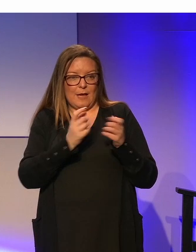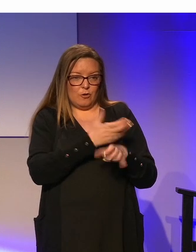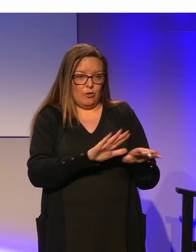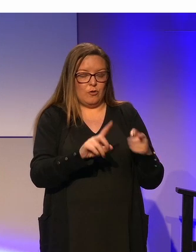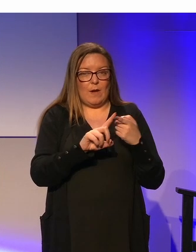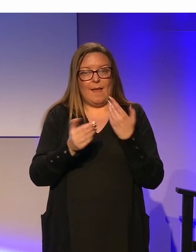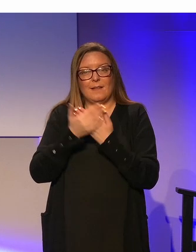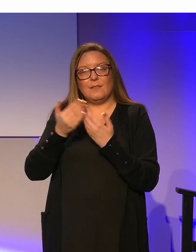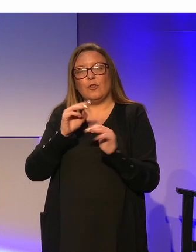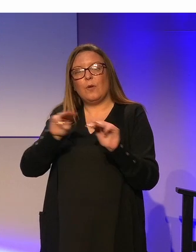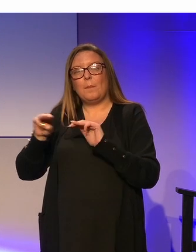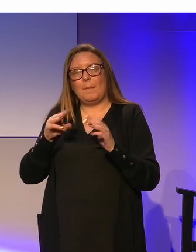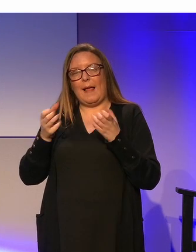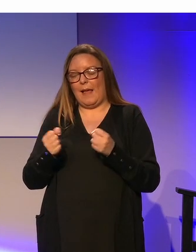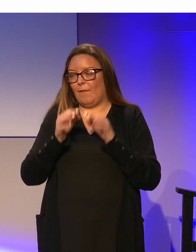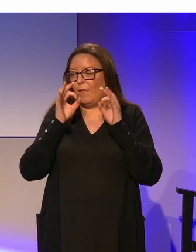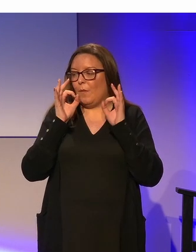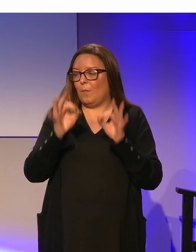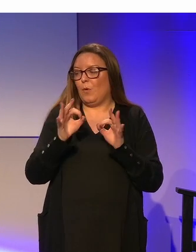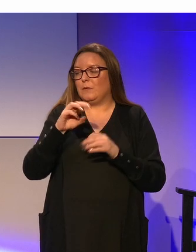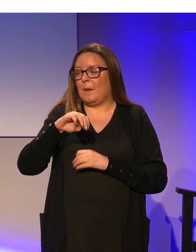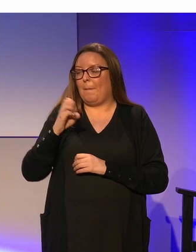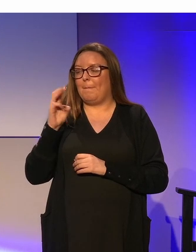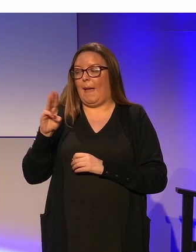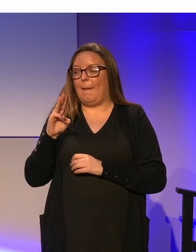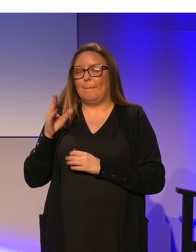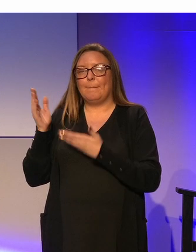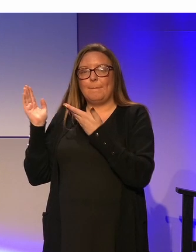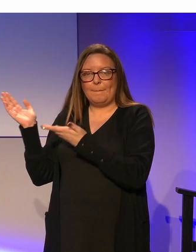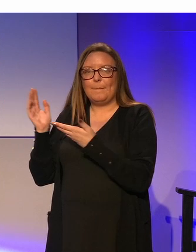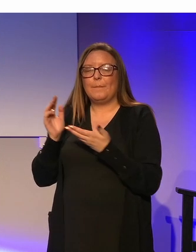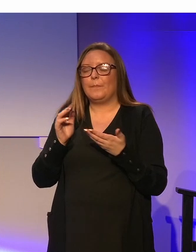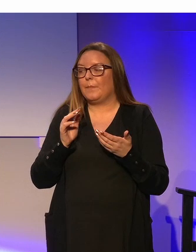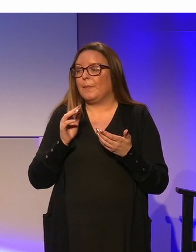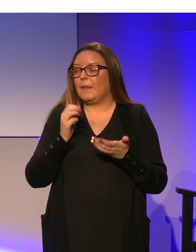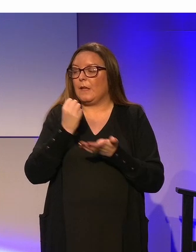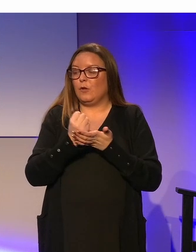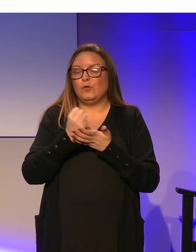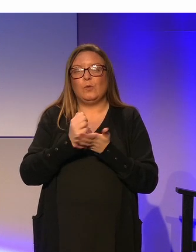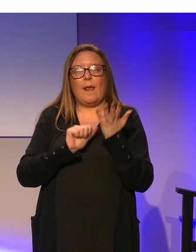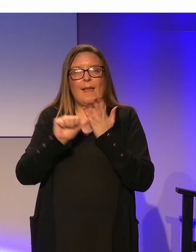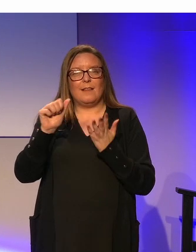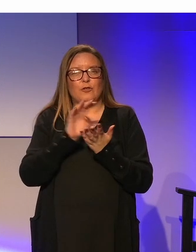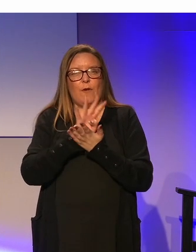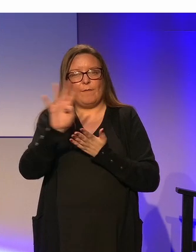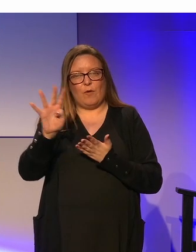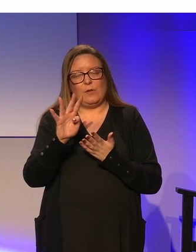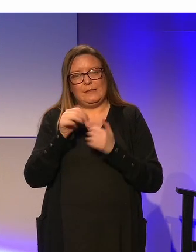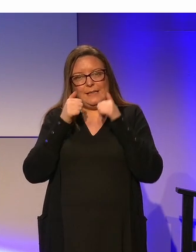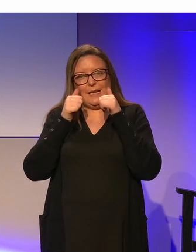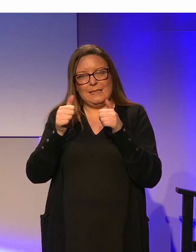have a beautiful map here, which was drawn by a pupil who was 14 years of age, attending